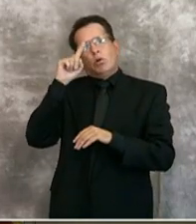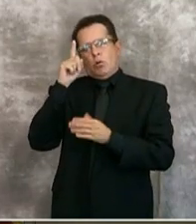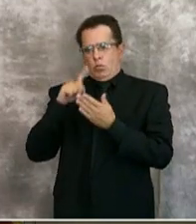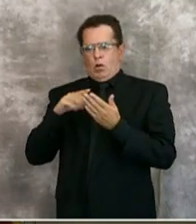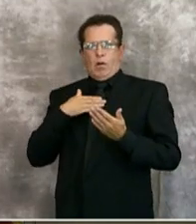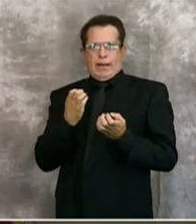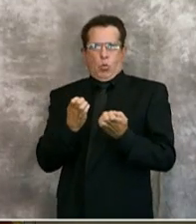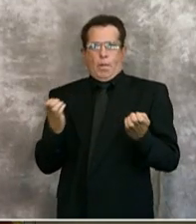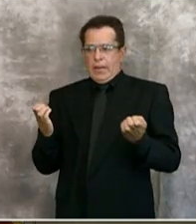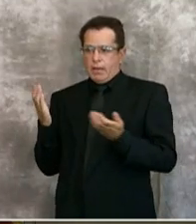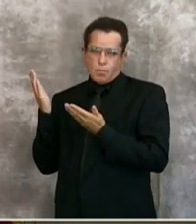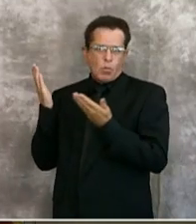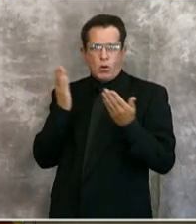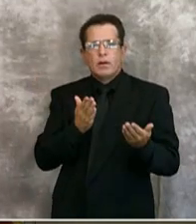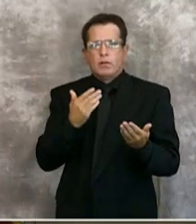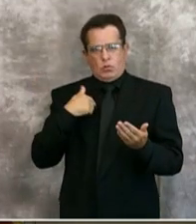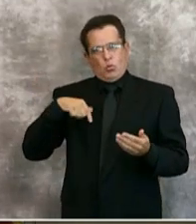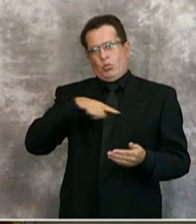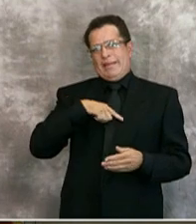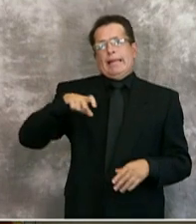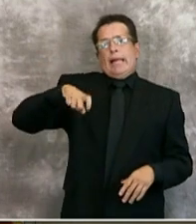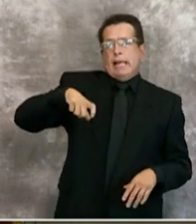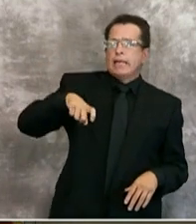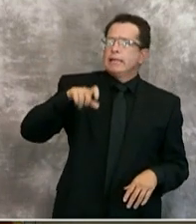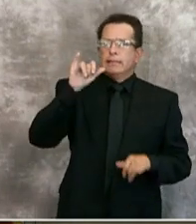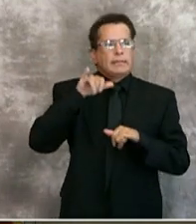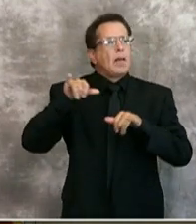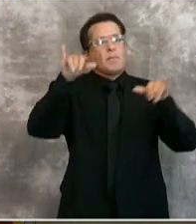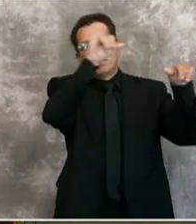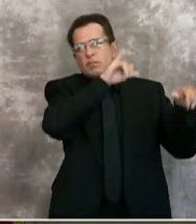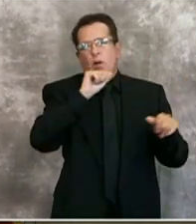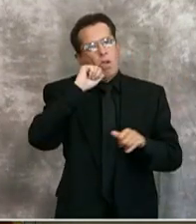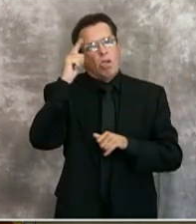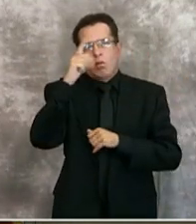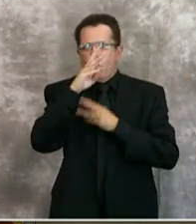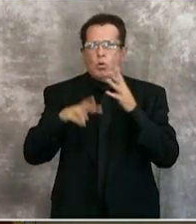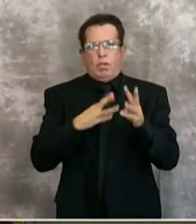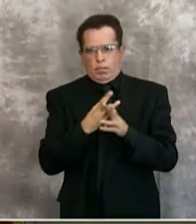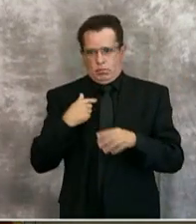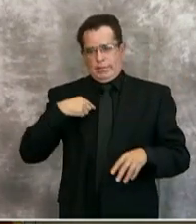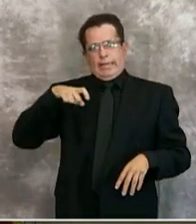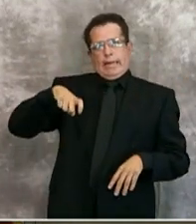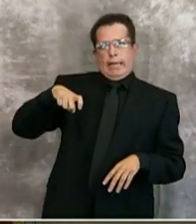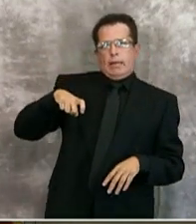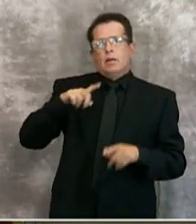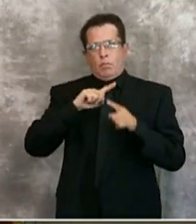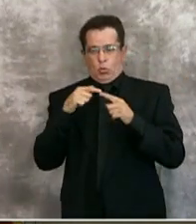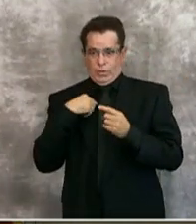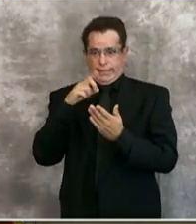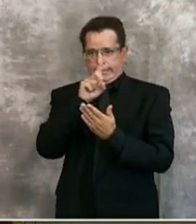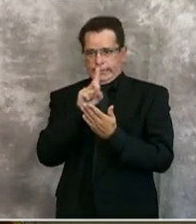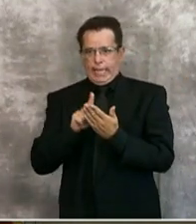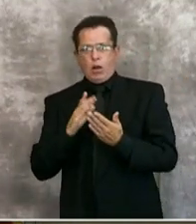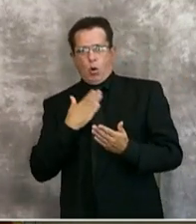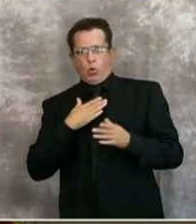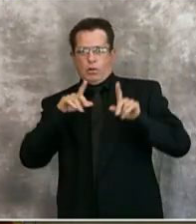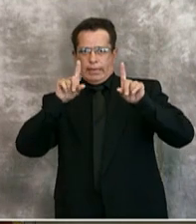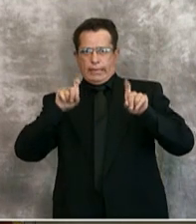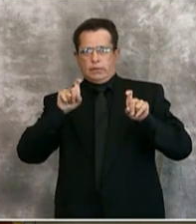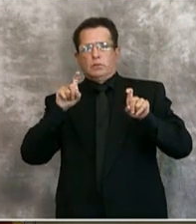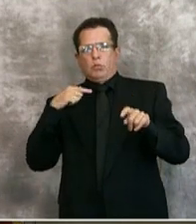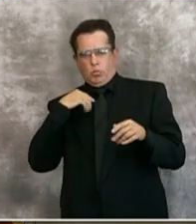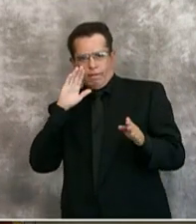the components and raw materials used in our testing. But as we designed our test, we intentionally focused